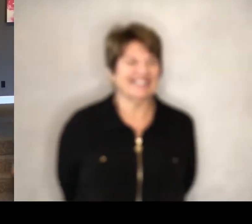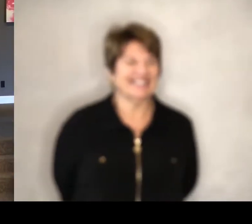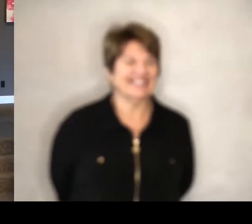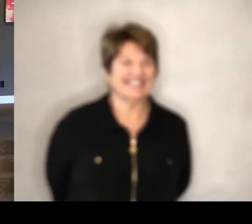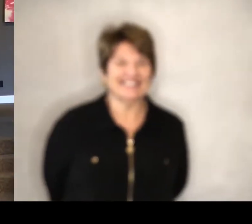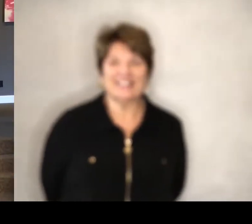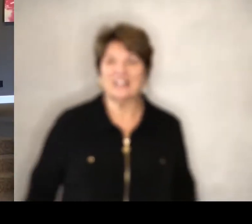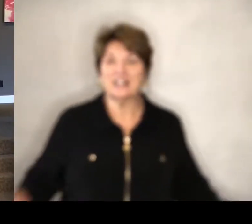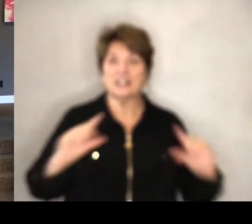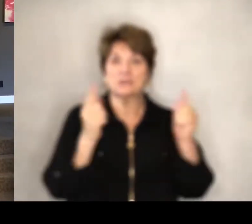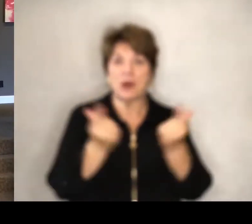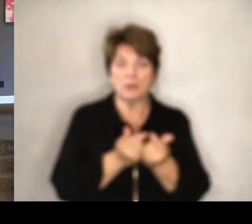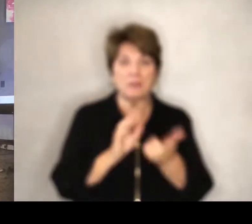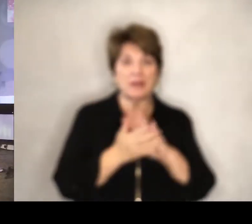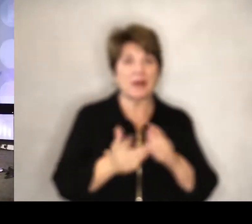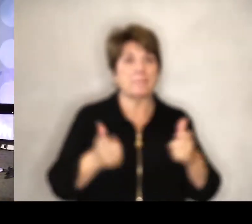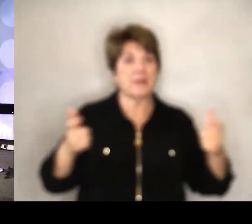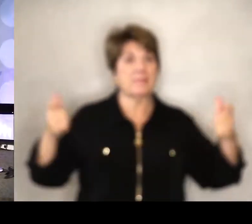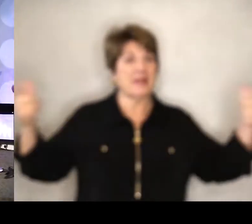And if the small group gets too big,